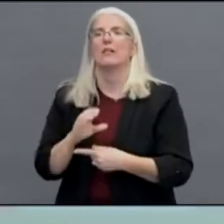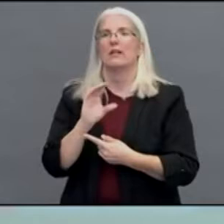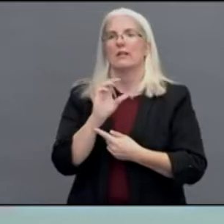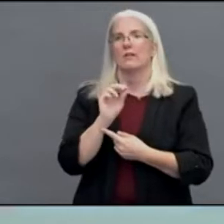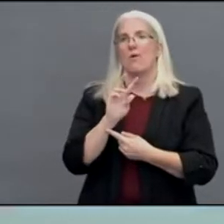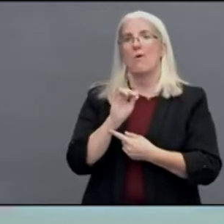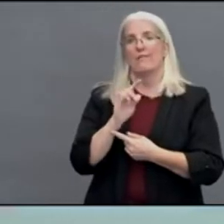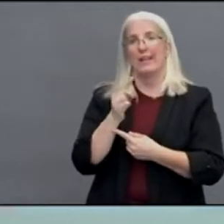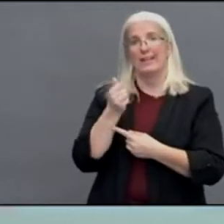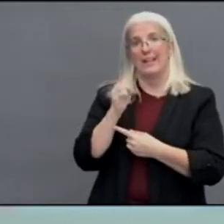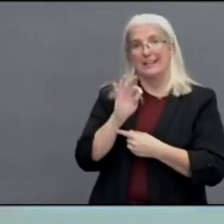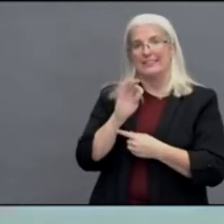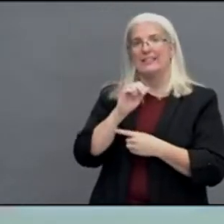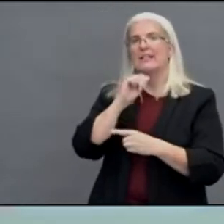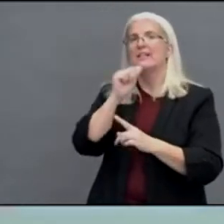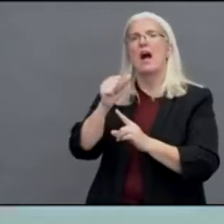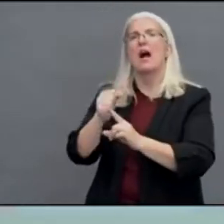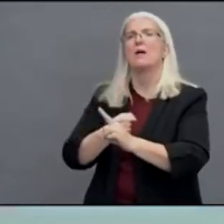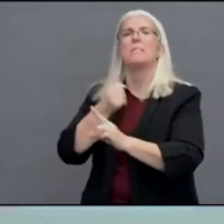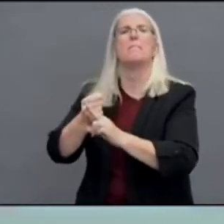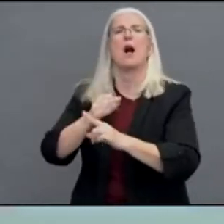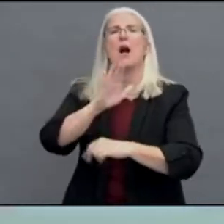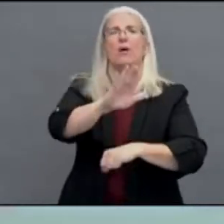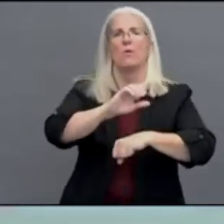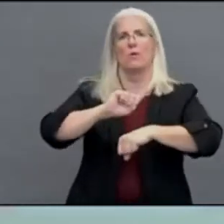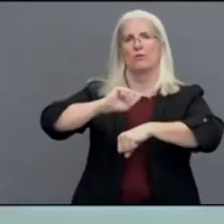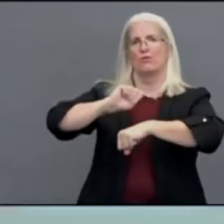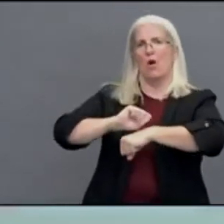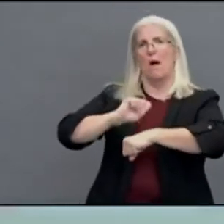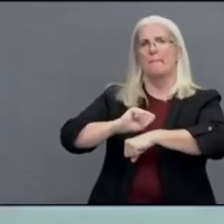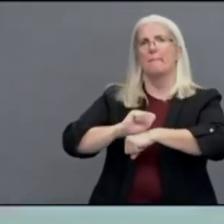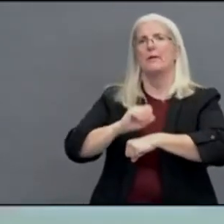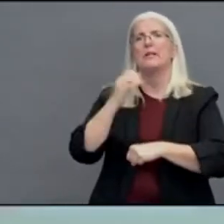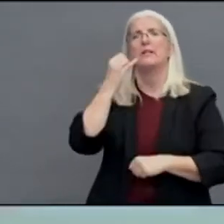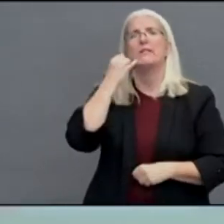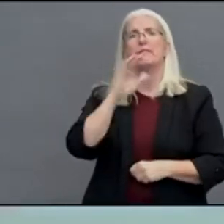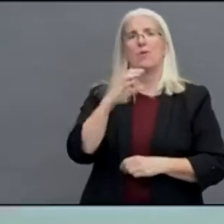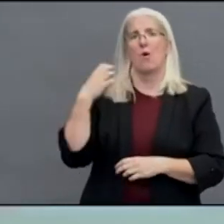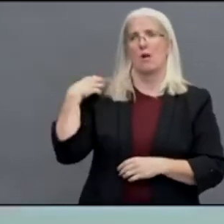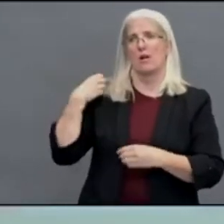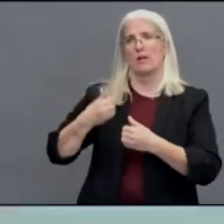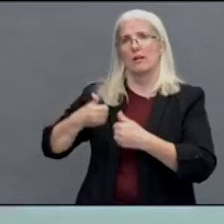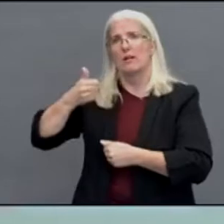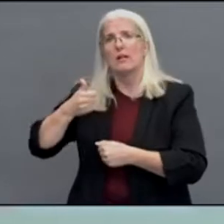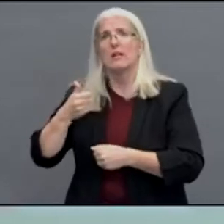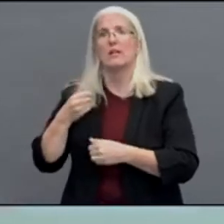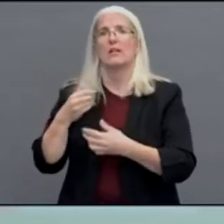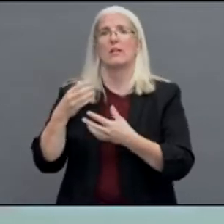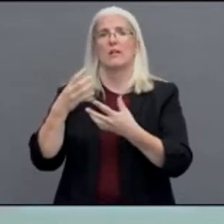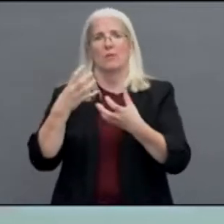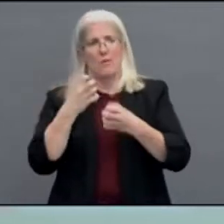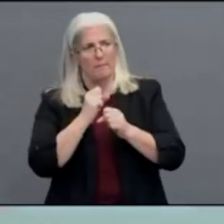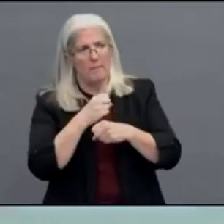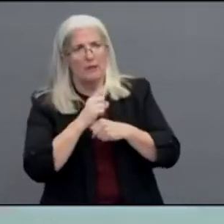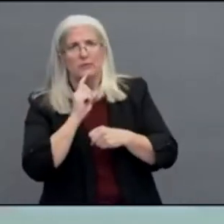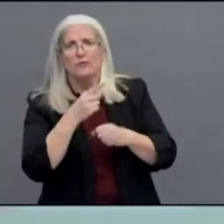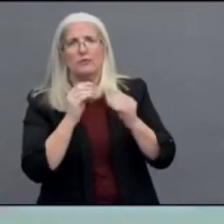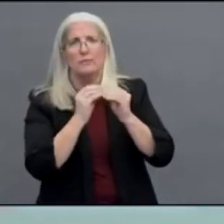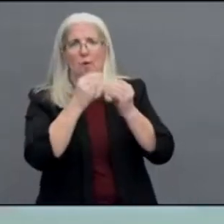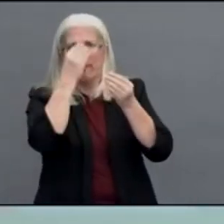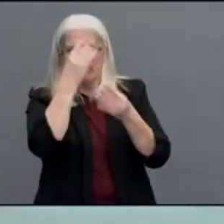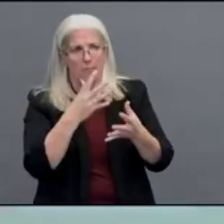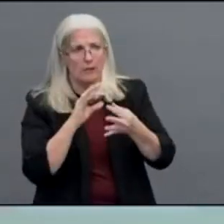employment status. If employees and employers would like additional guidance in regards to or information just related to COVID-19